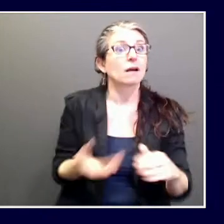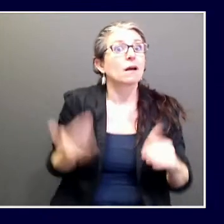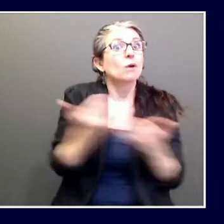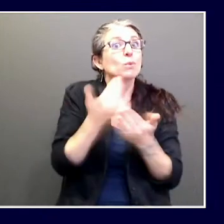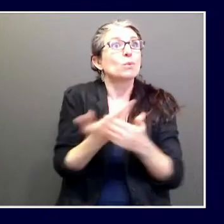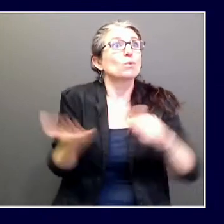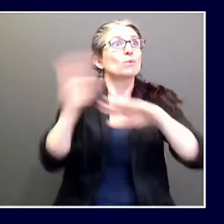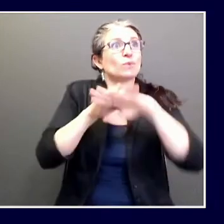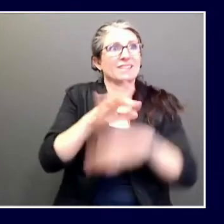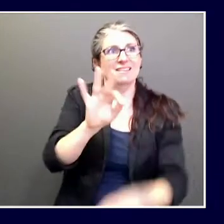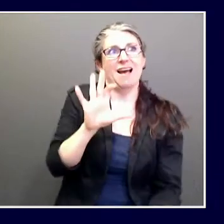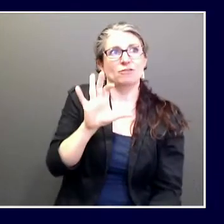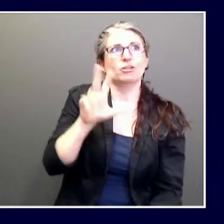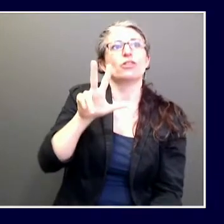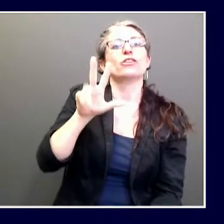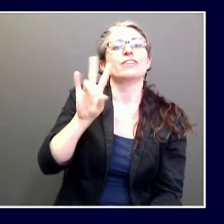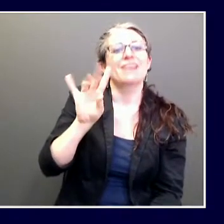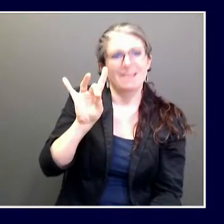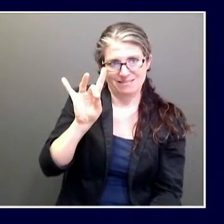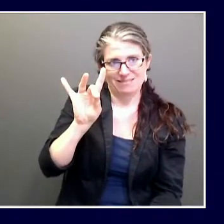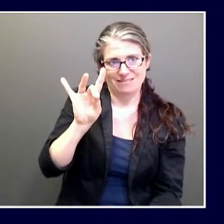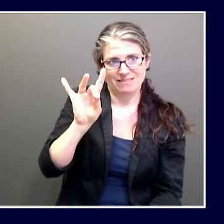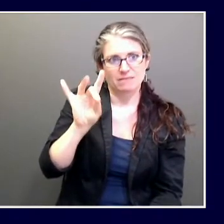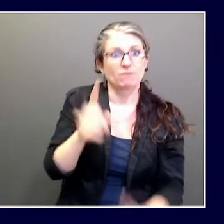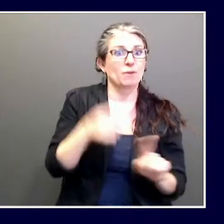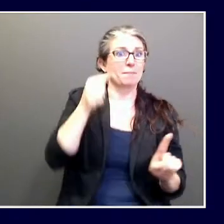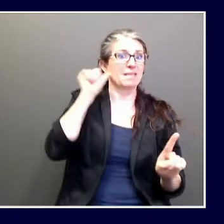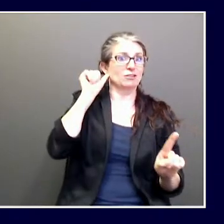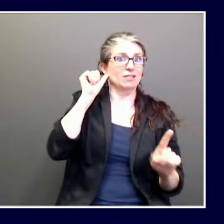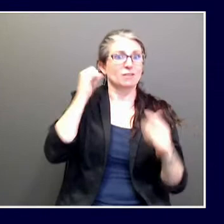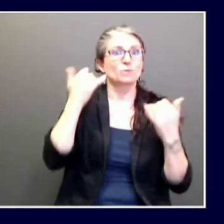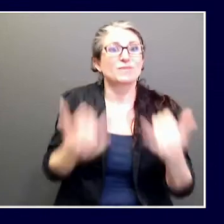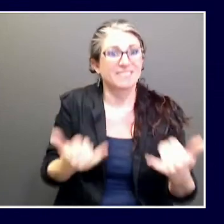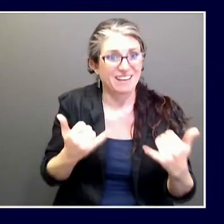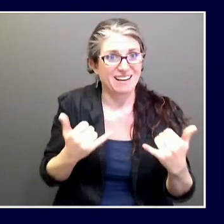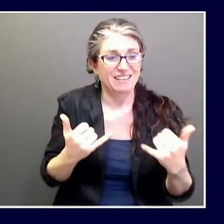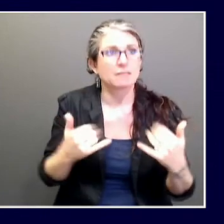yesterday. Cumulatively, we've had